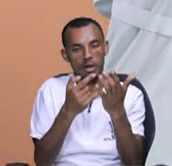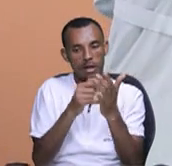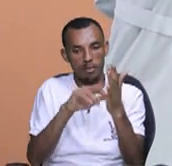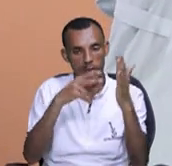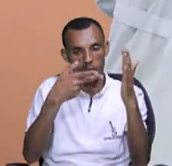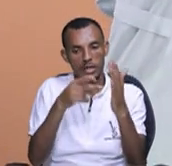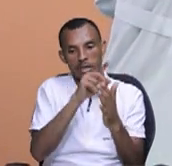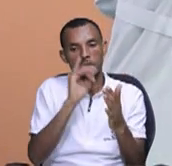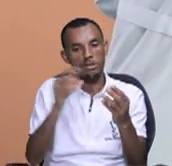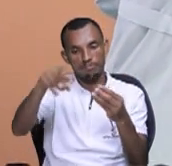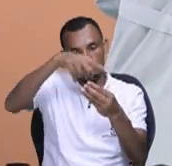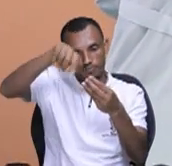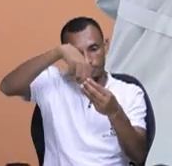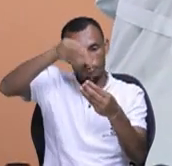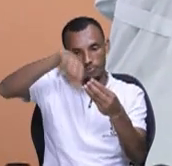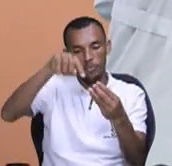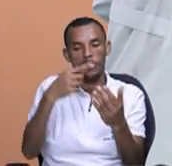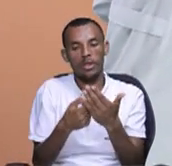there is a circle here,